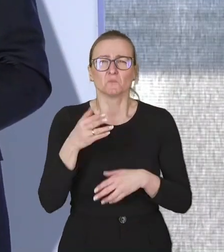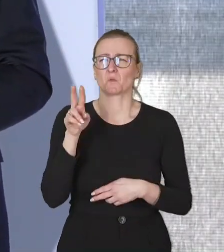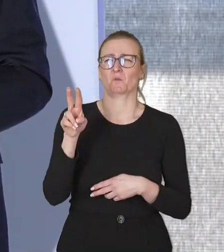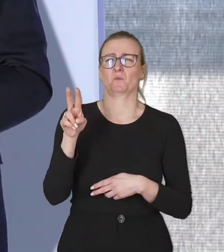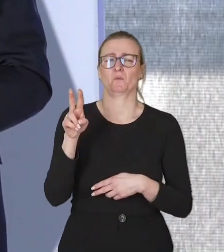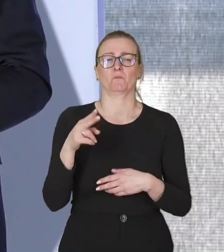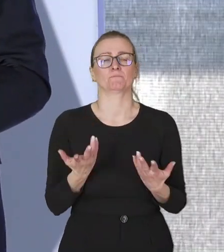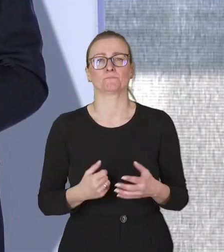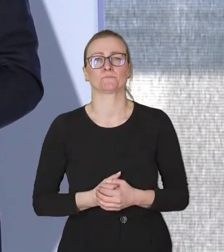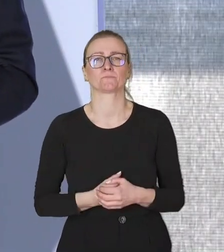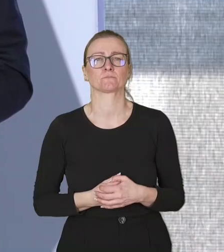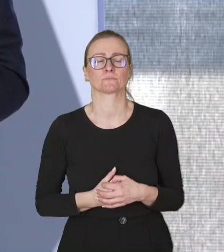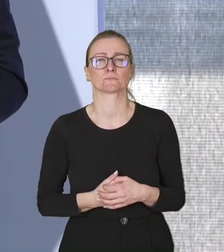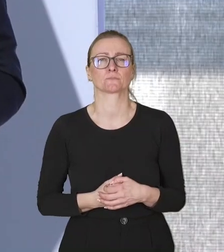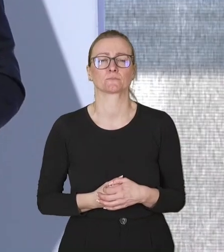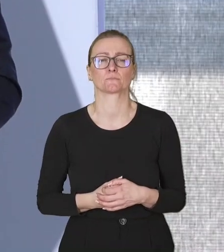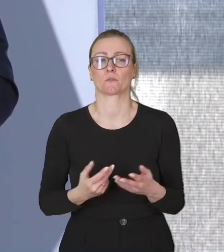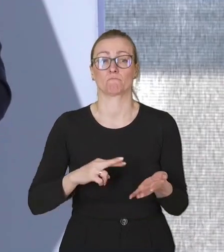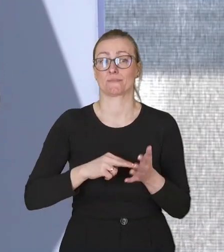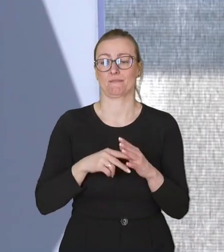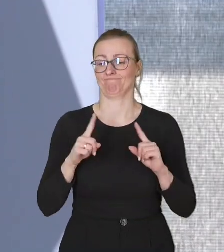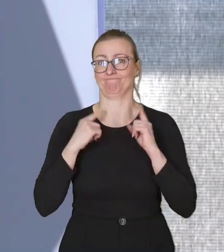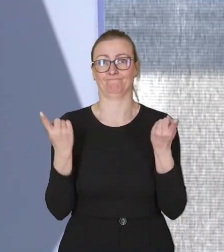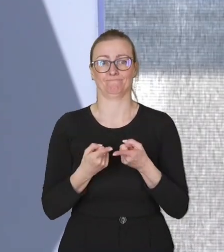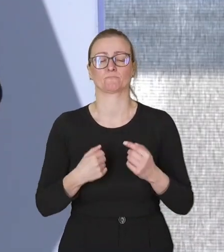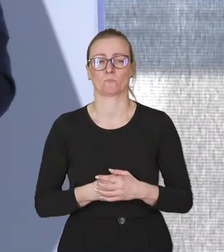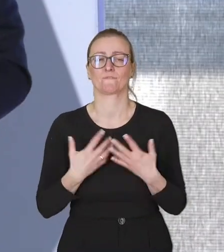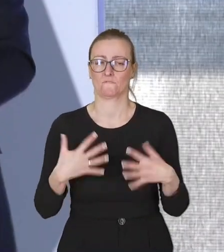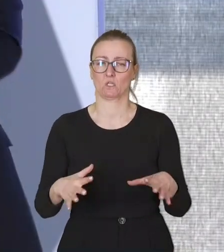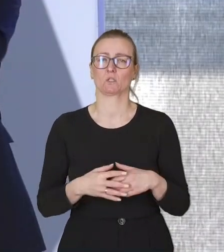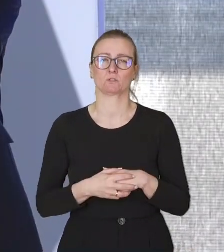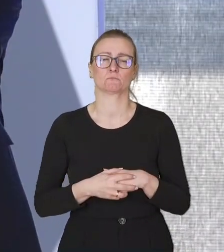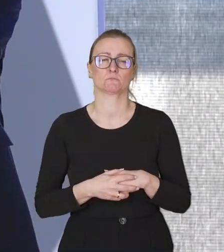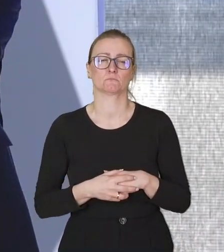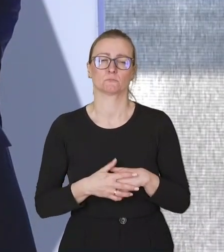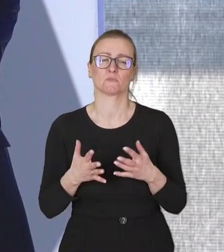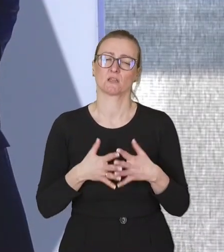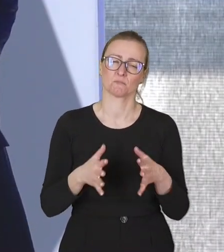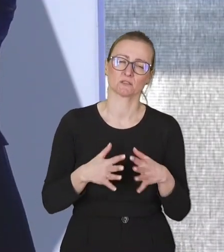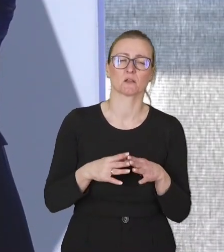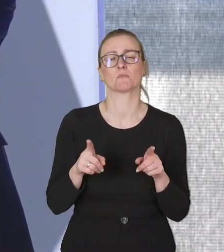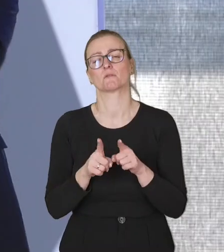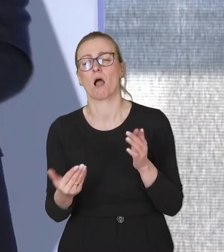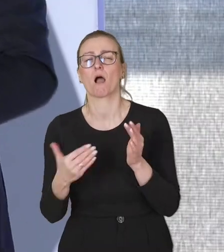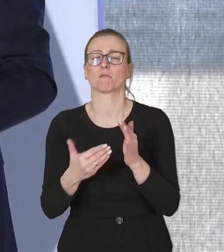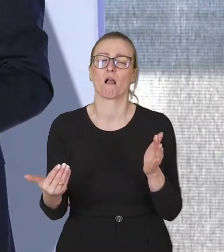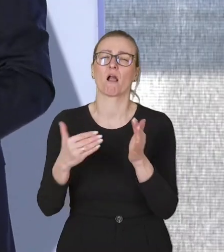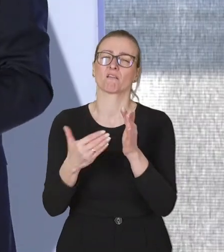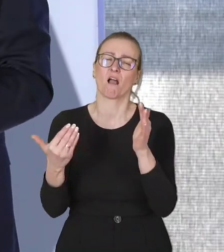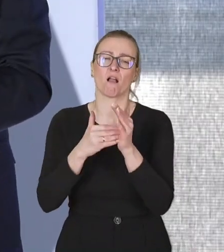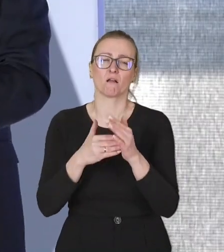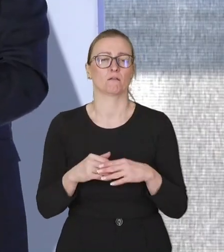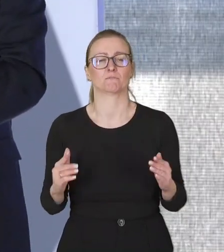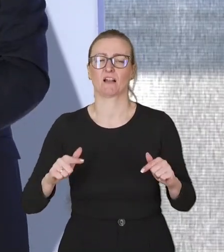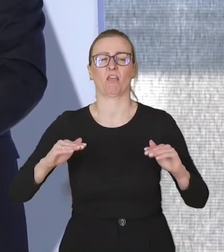many years in very, very, very different context. But now there is even more than